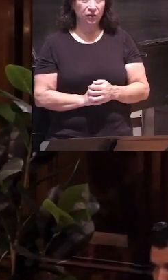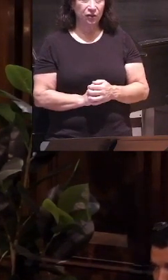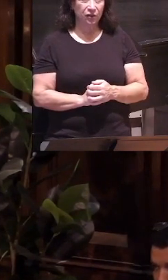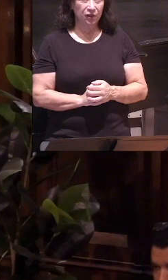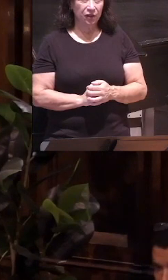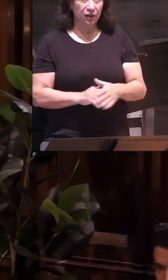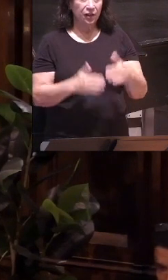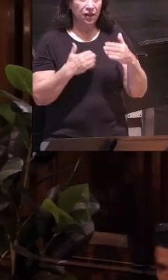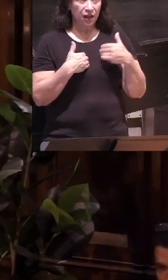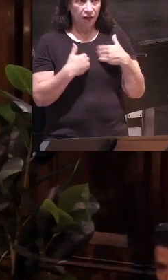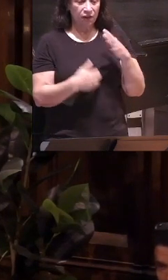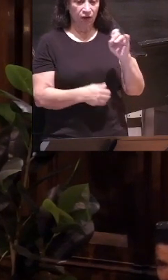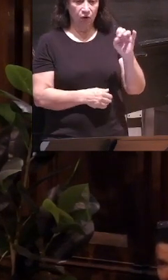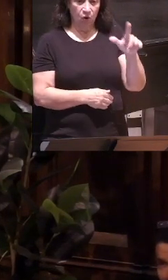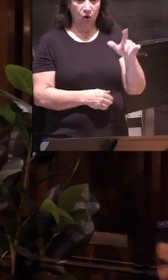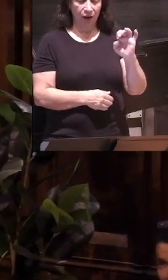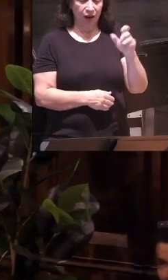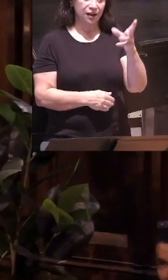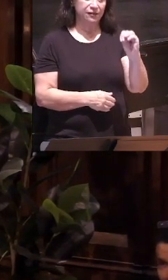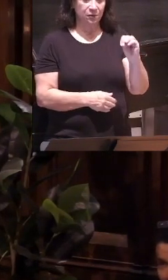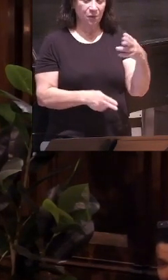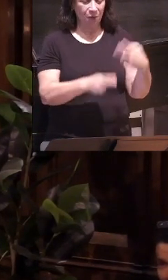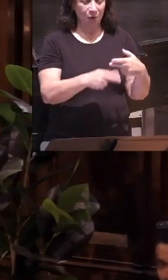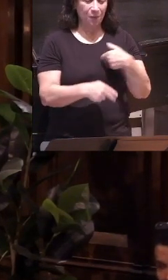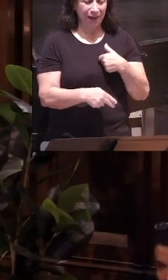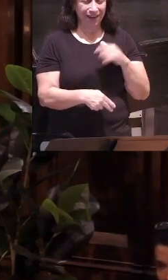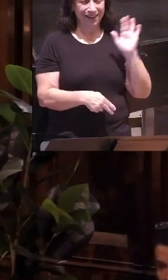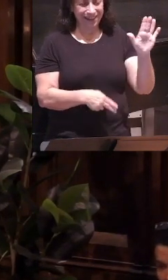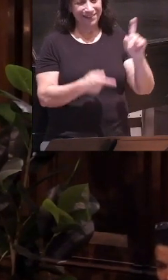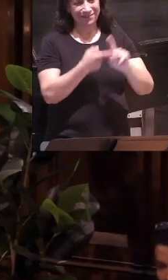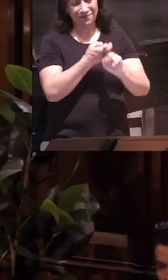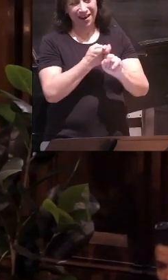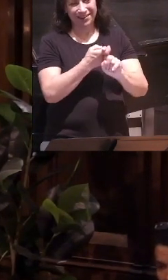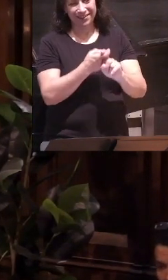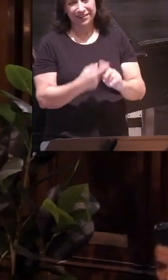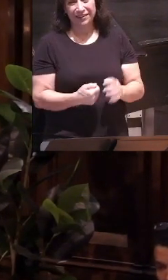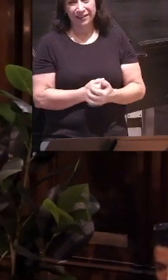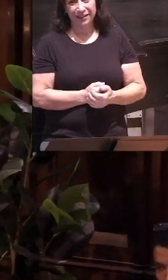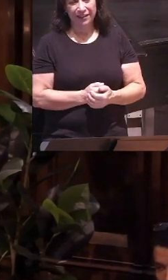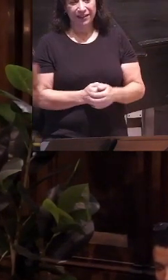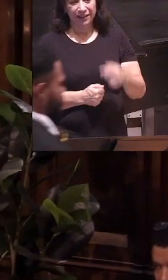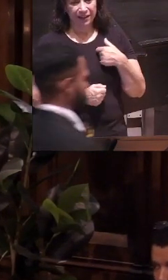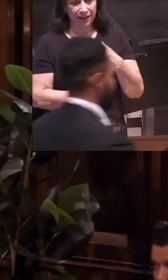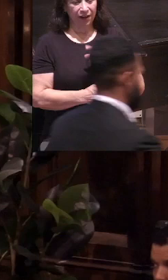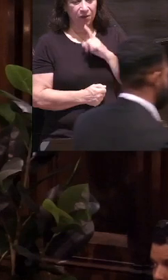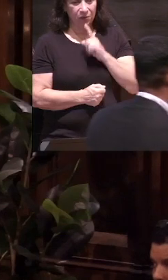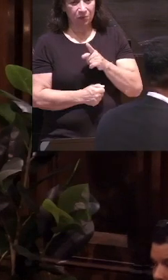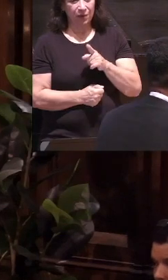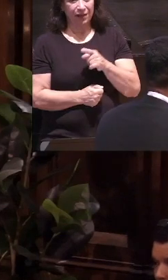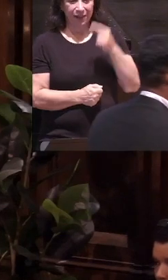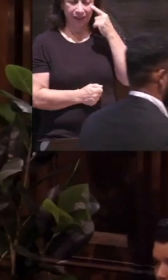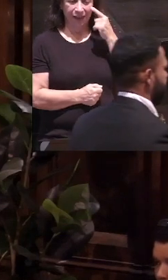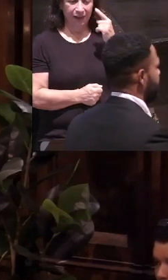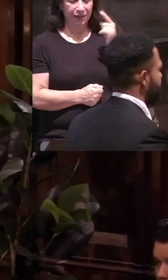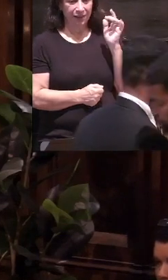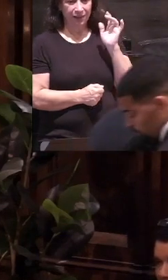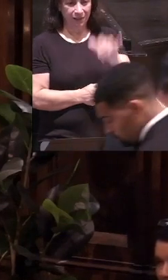of having Earl Exum call me his friend. And I really, really think of that as a